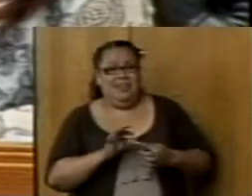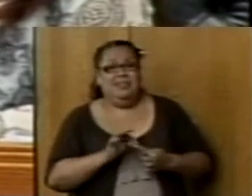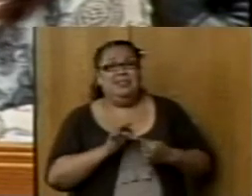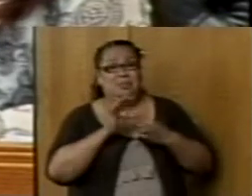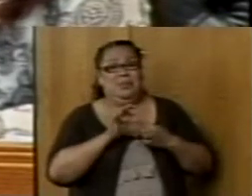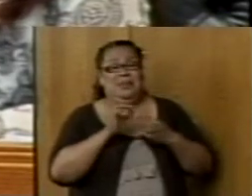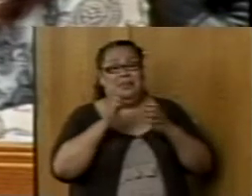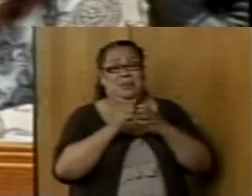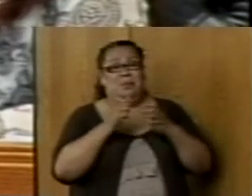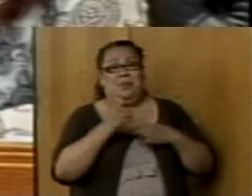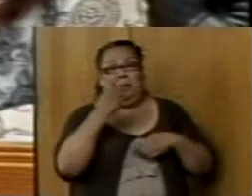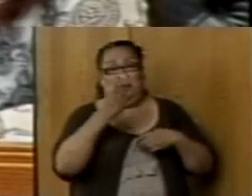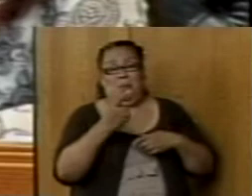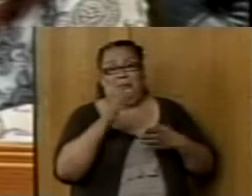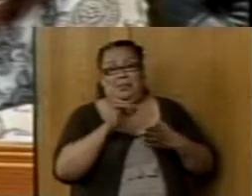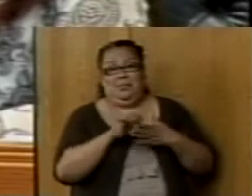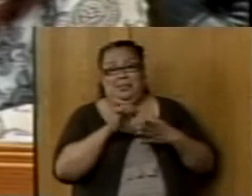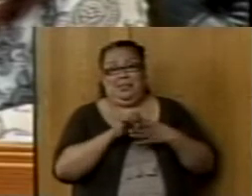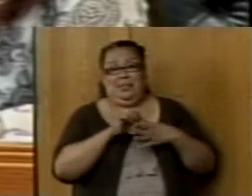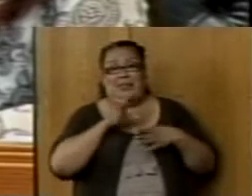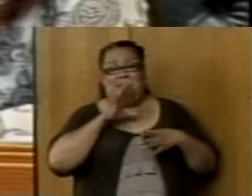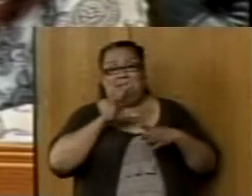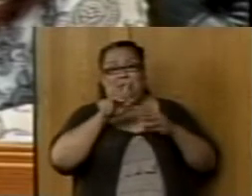that deal with